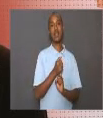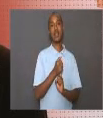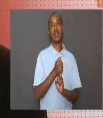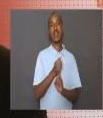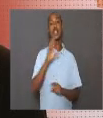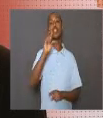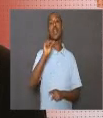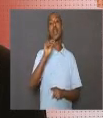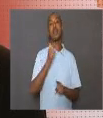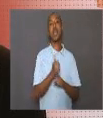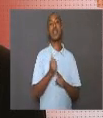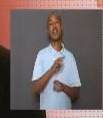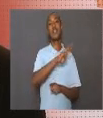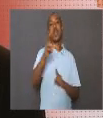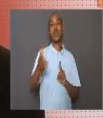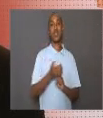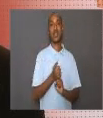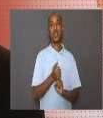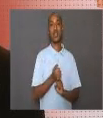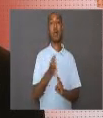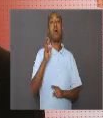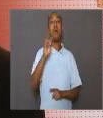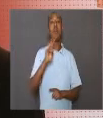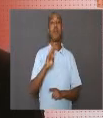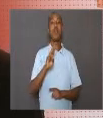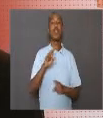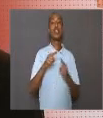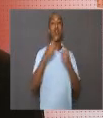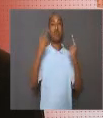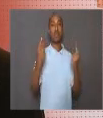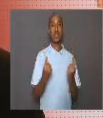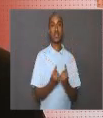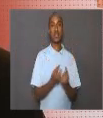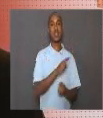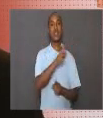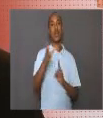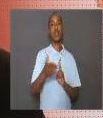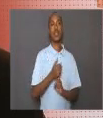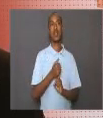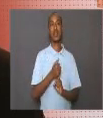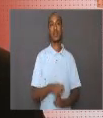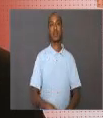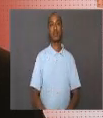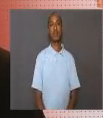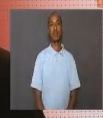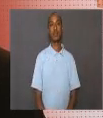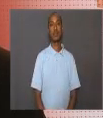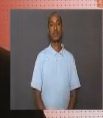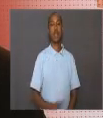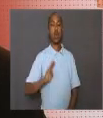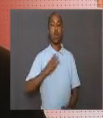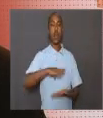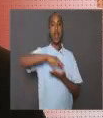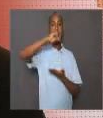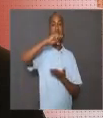the non-metals they contain, or the groups they contain. We